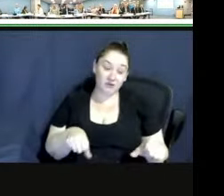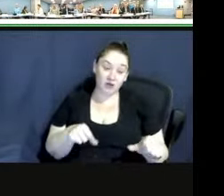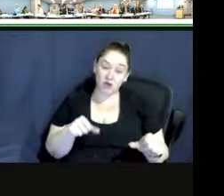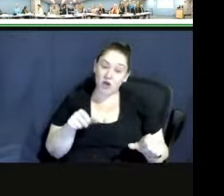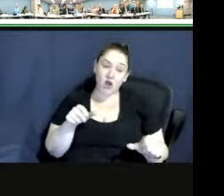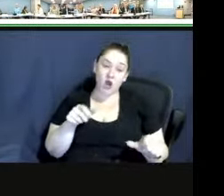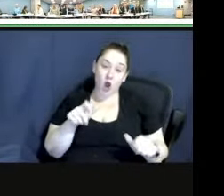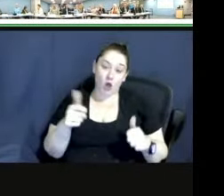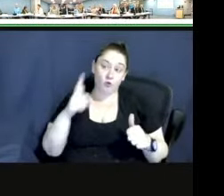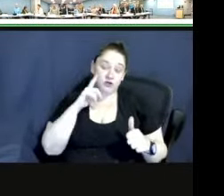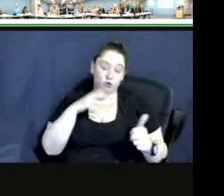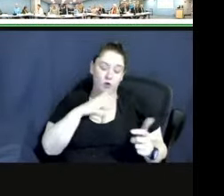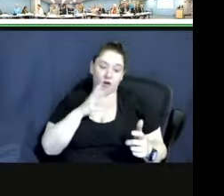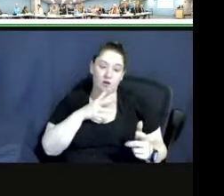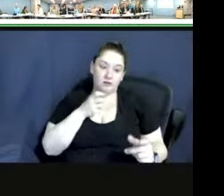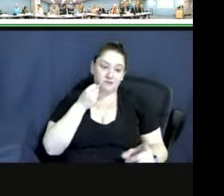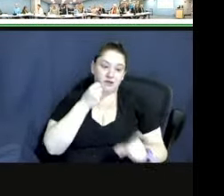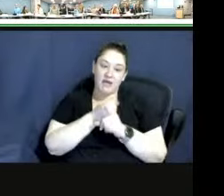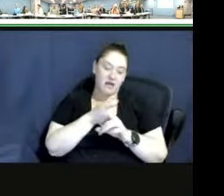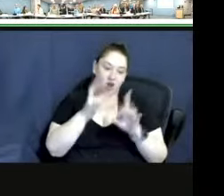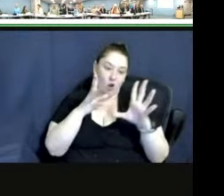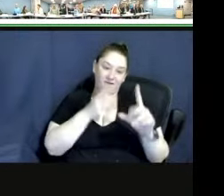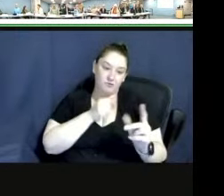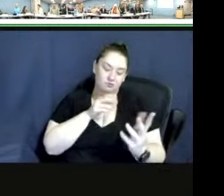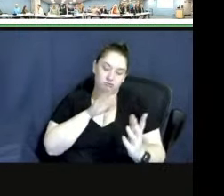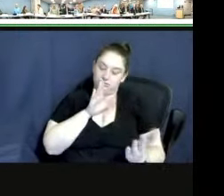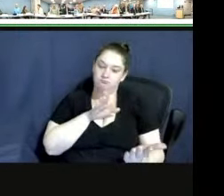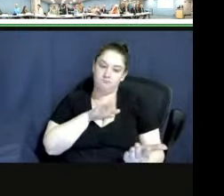flat footed and it'll be like hitting a wall. So